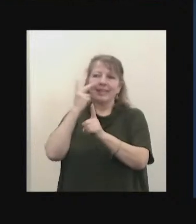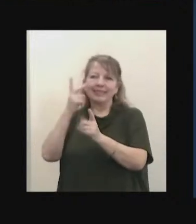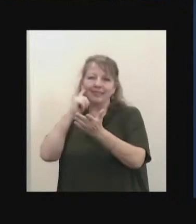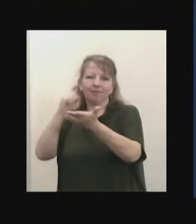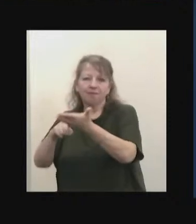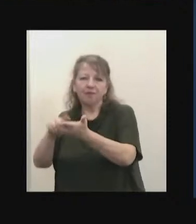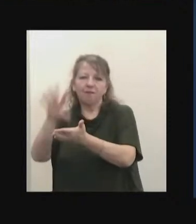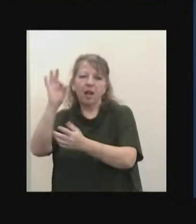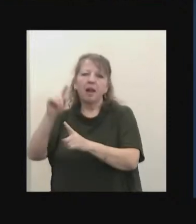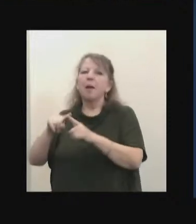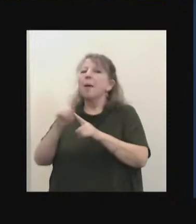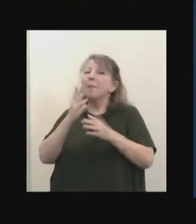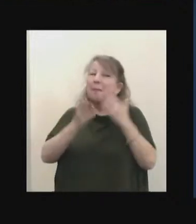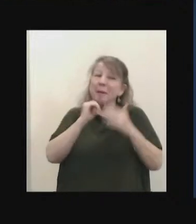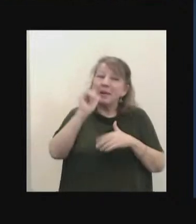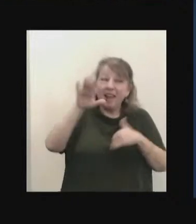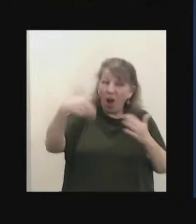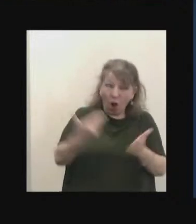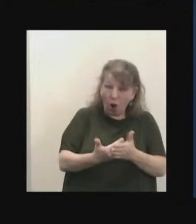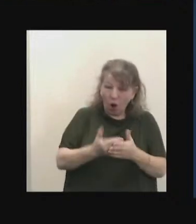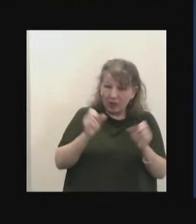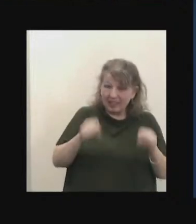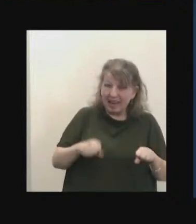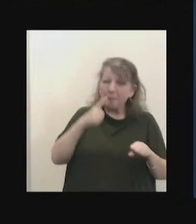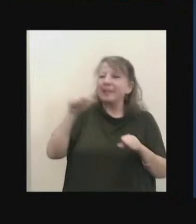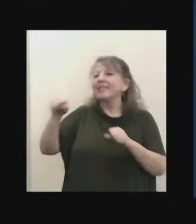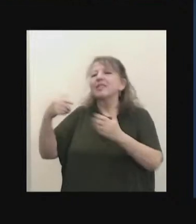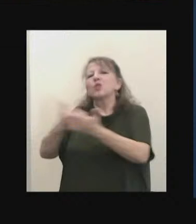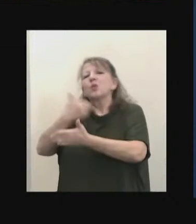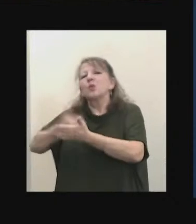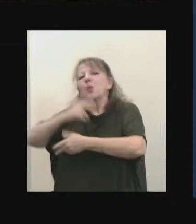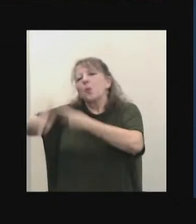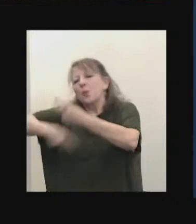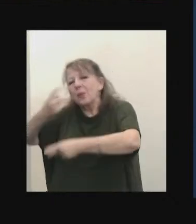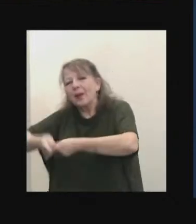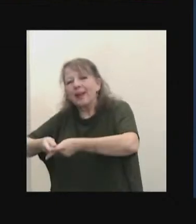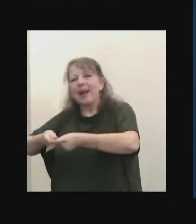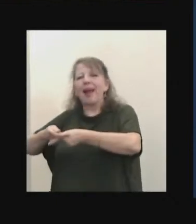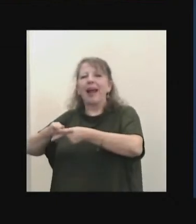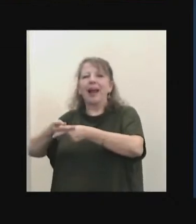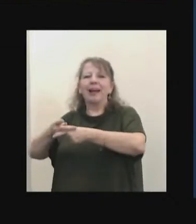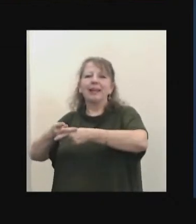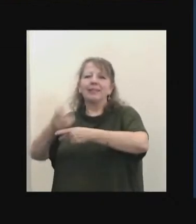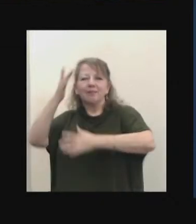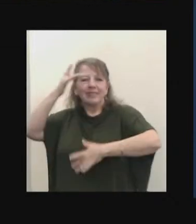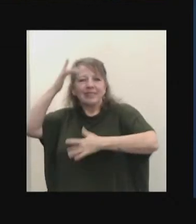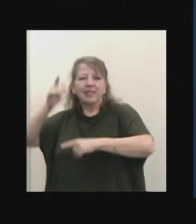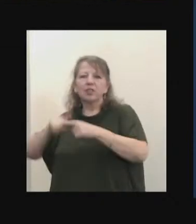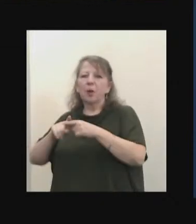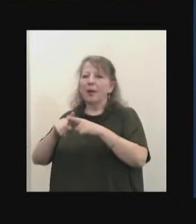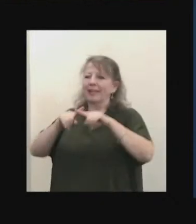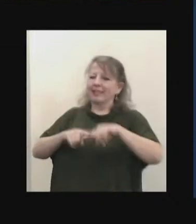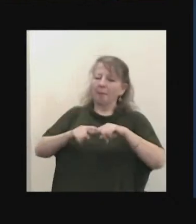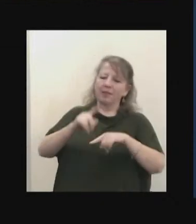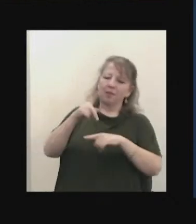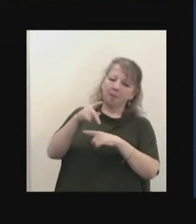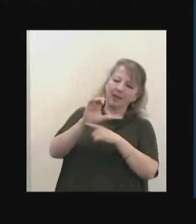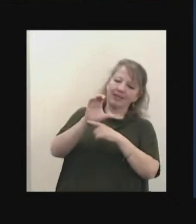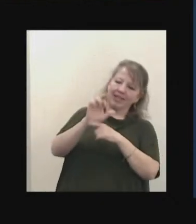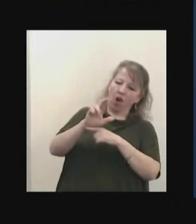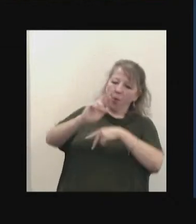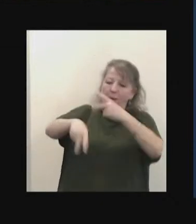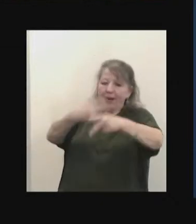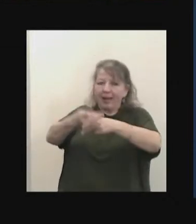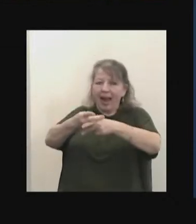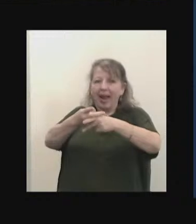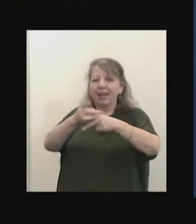not all may detect it because it's a new variant, and it depends on where the PCR is looking, what specific proteins